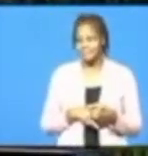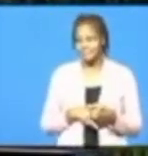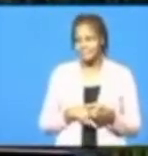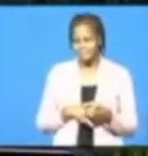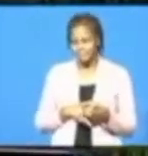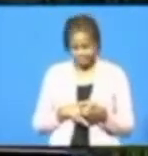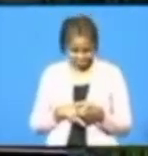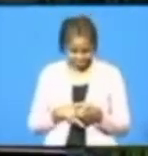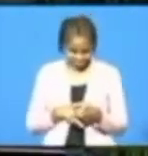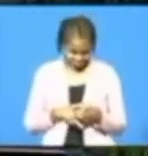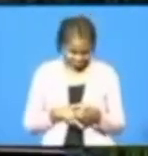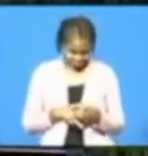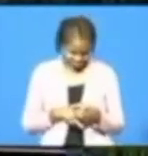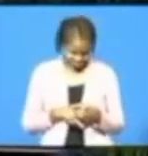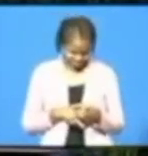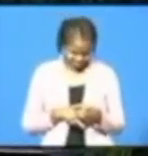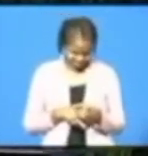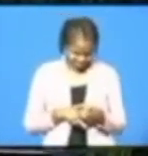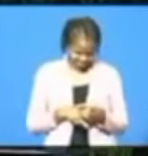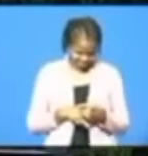Joe Wright, Pastor Joe Wright,